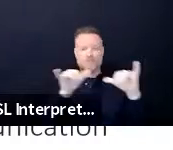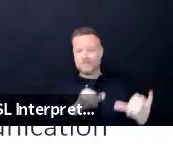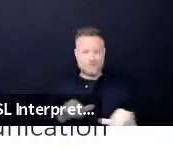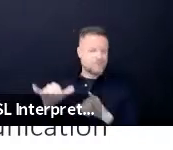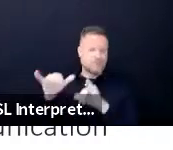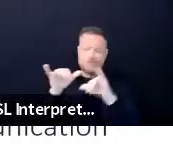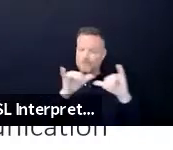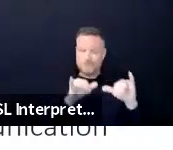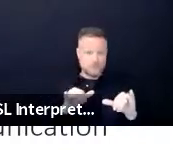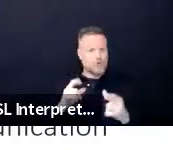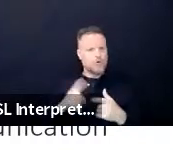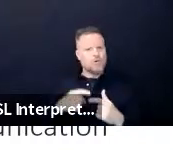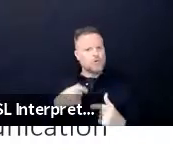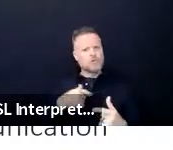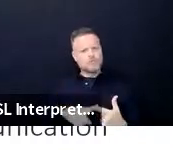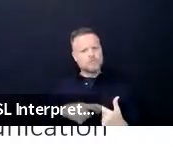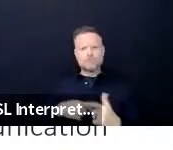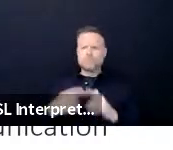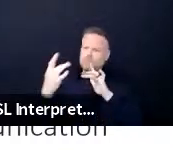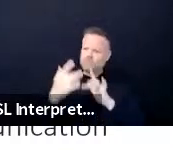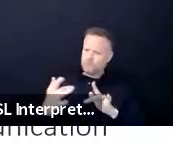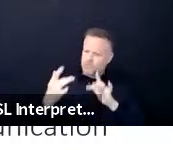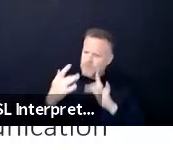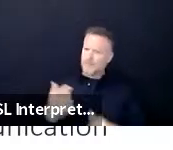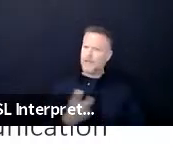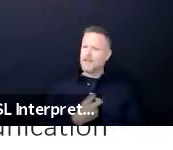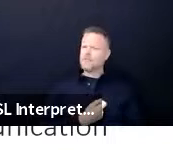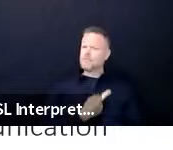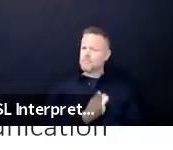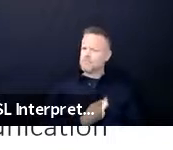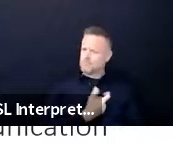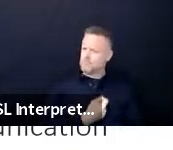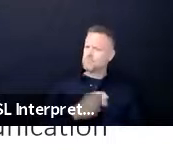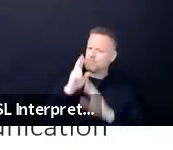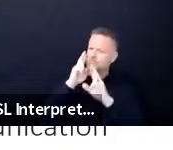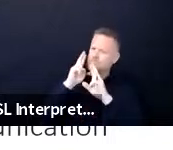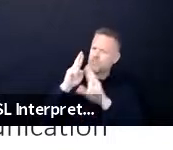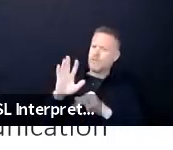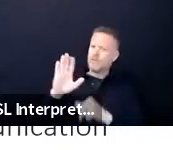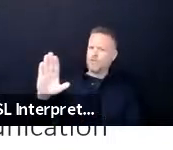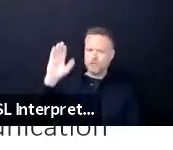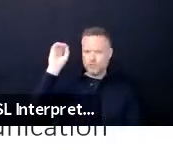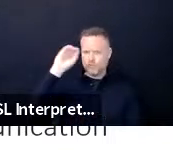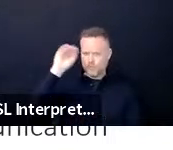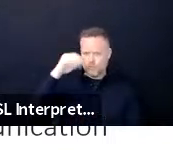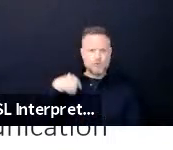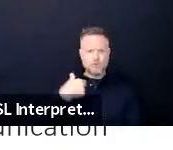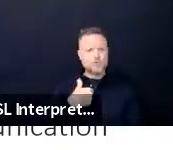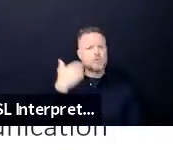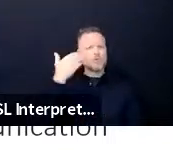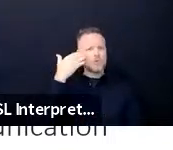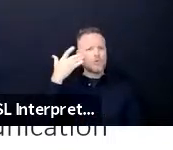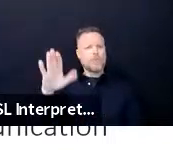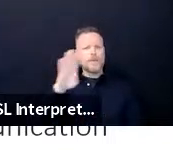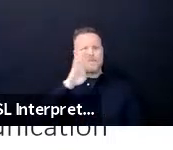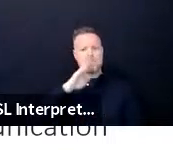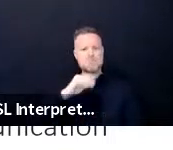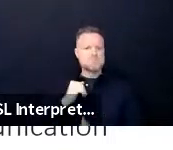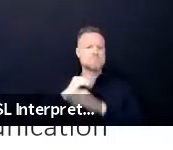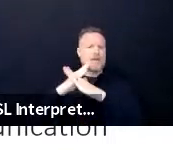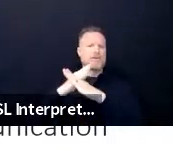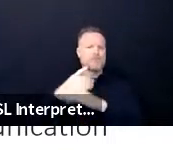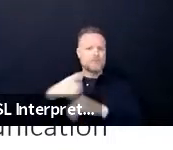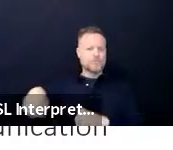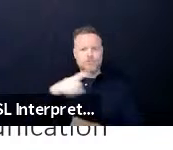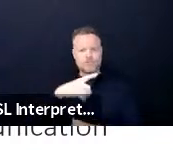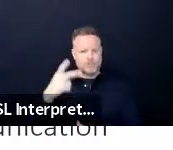to be empathetic, and we must listen and respect the voices so we can understand the barriers our communities are encountering